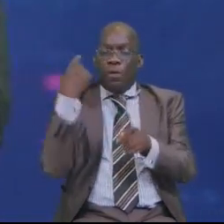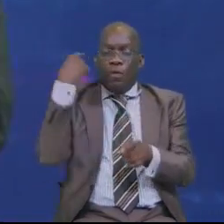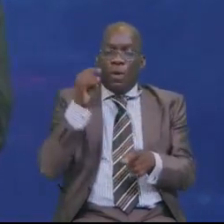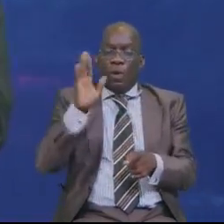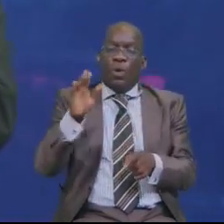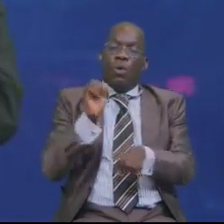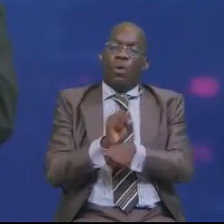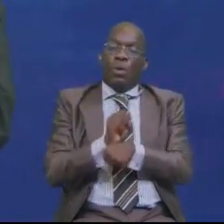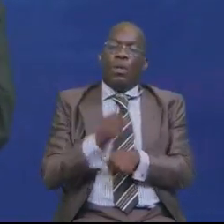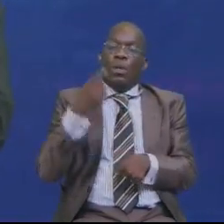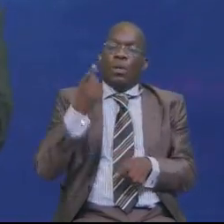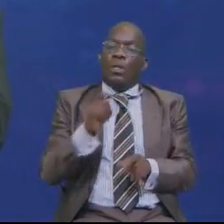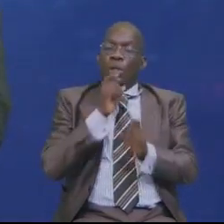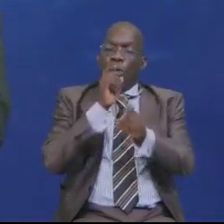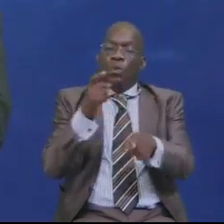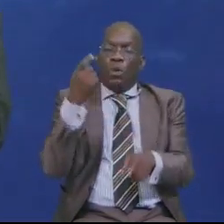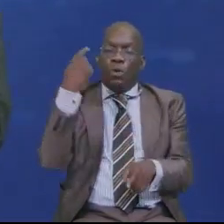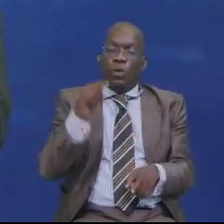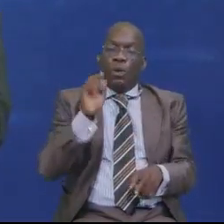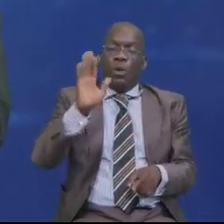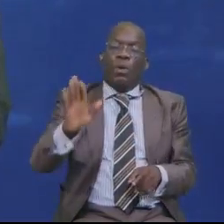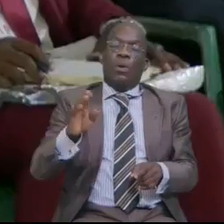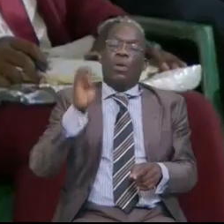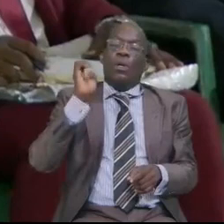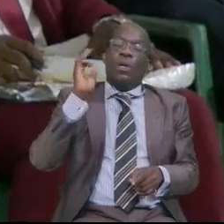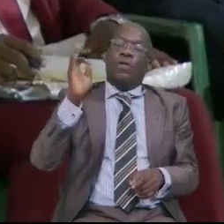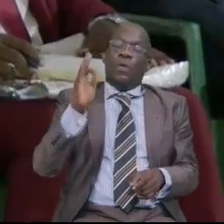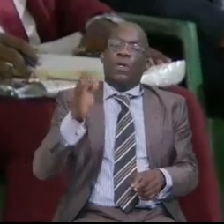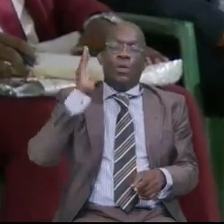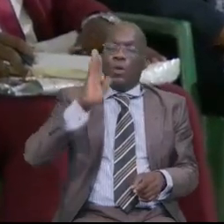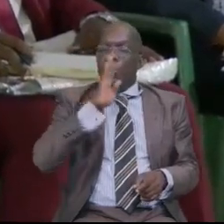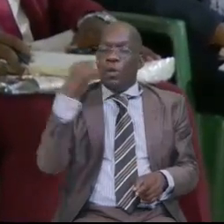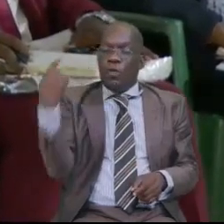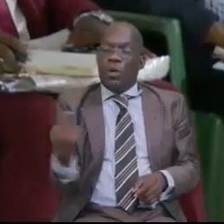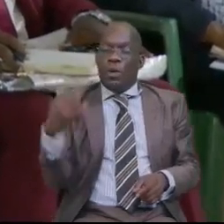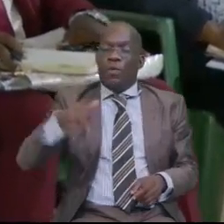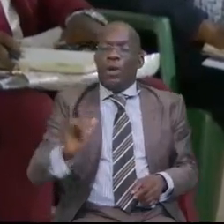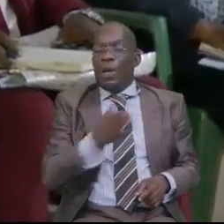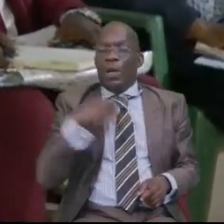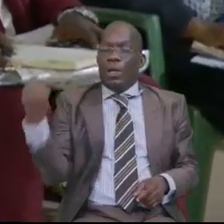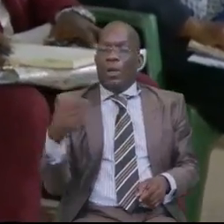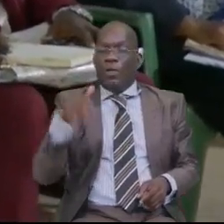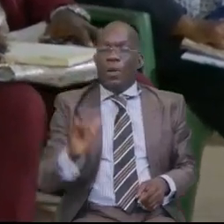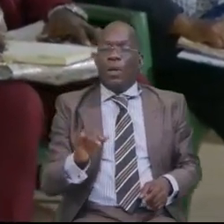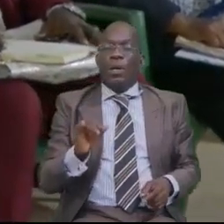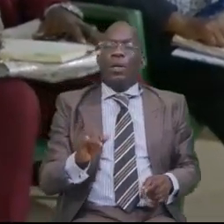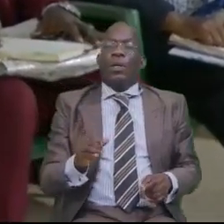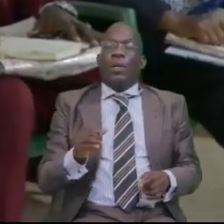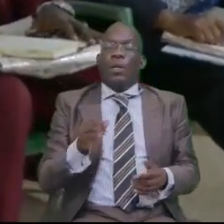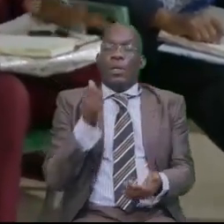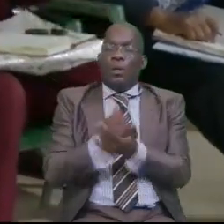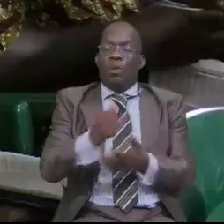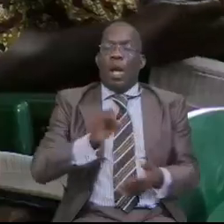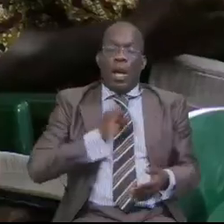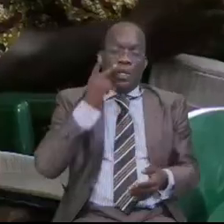your evangelism will be forever and ever. I see the crown in future on your